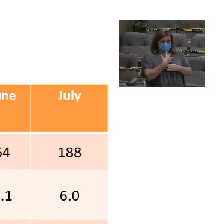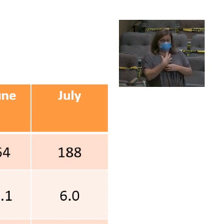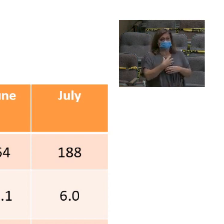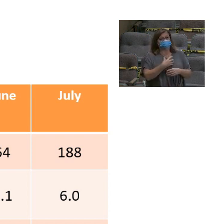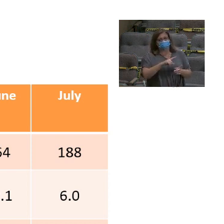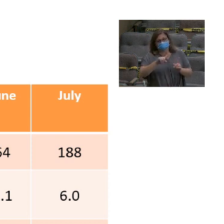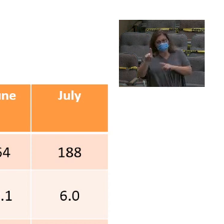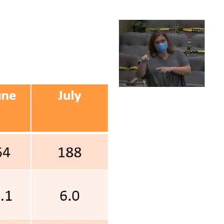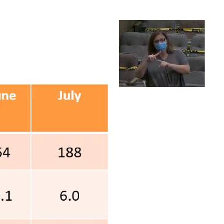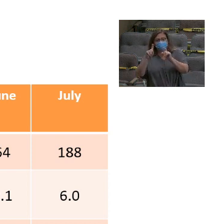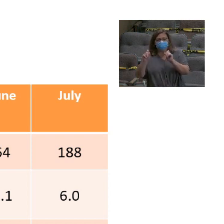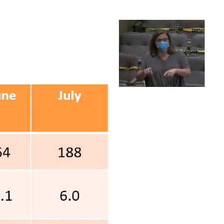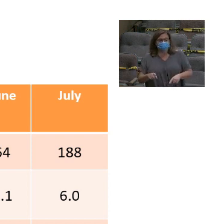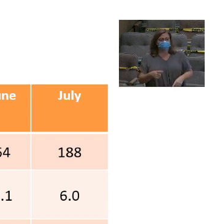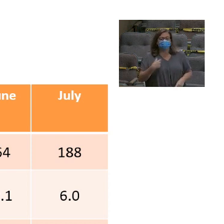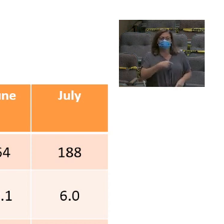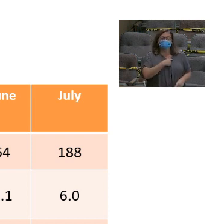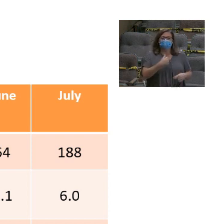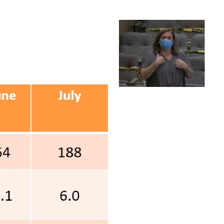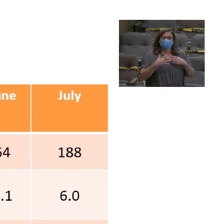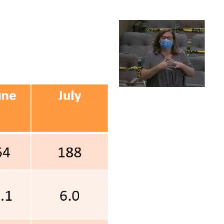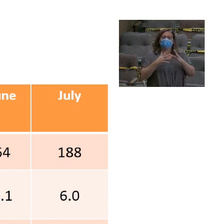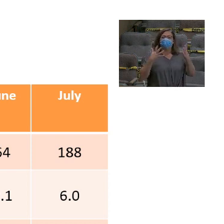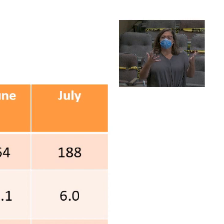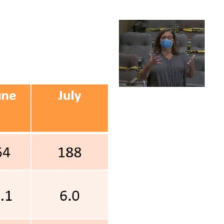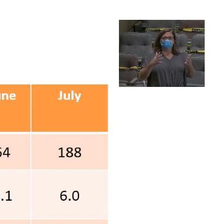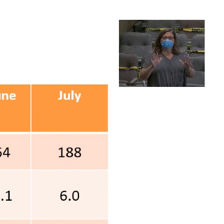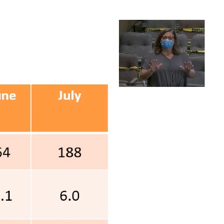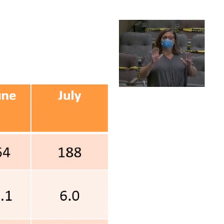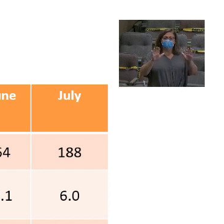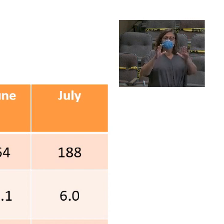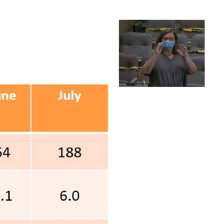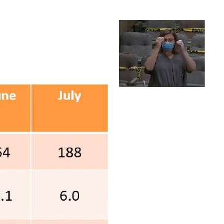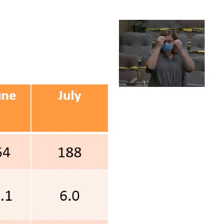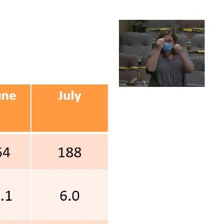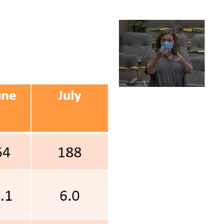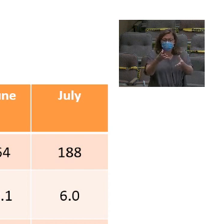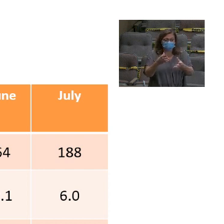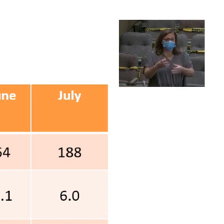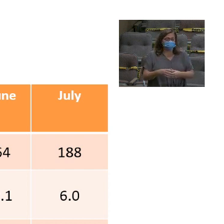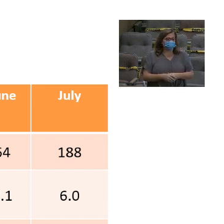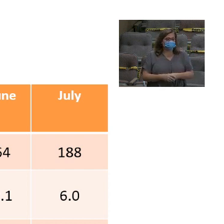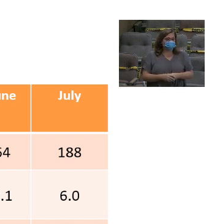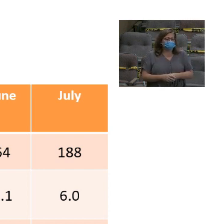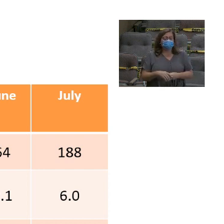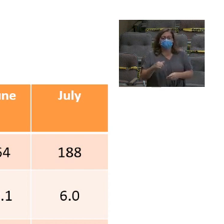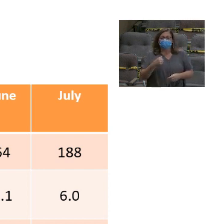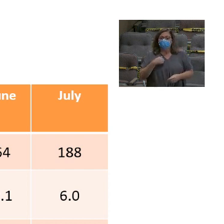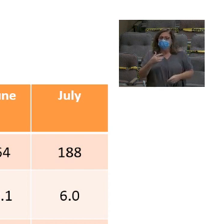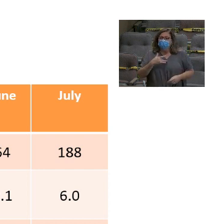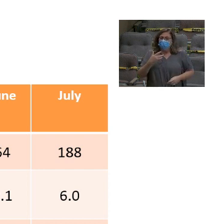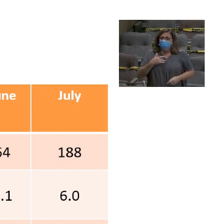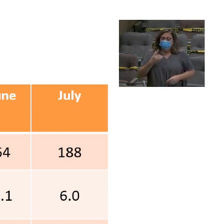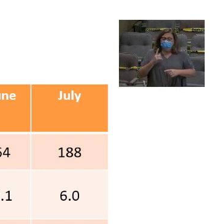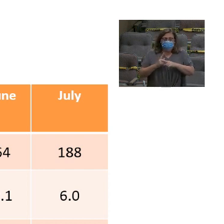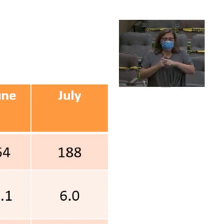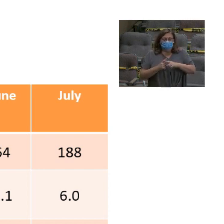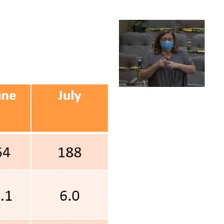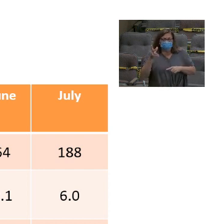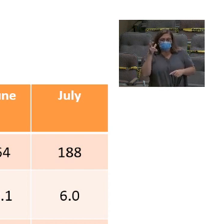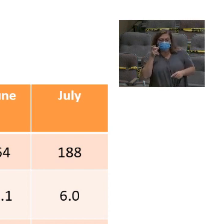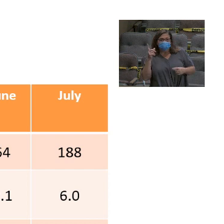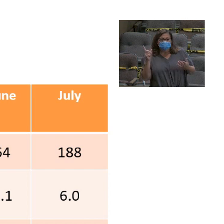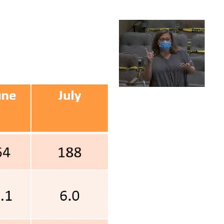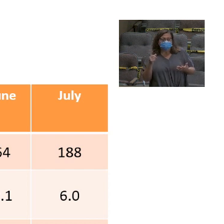get tested. We have a lot of great information that is coming out, and I was really encouraged to hear, and I think I mentioned this at the last